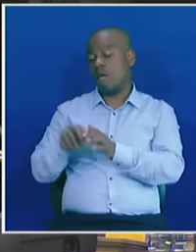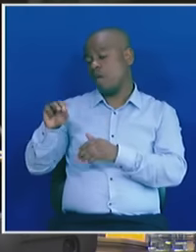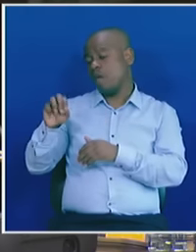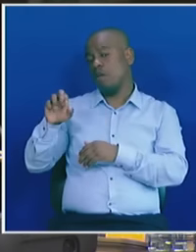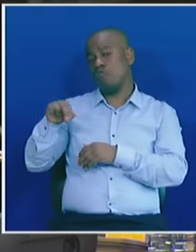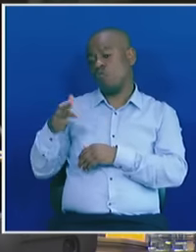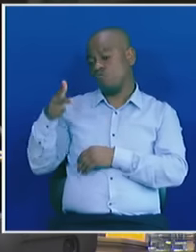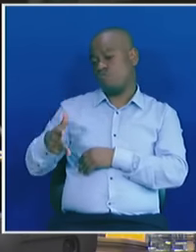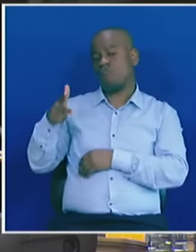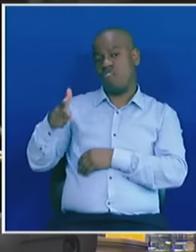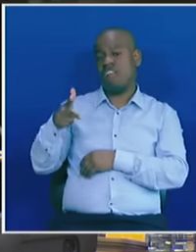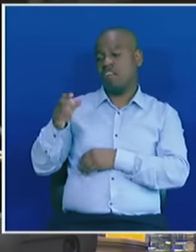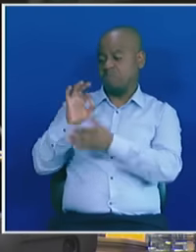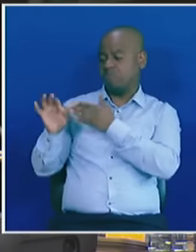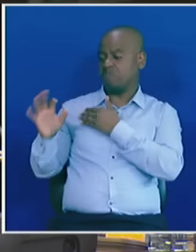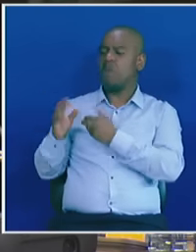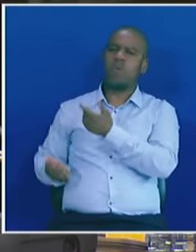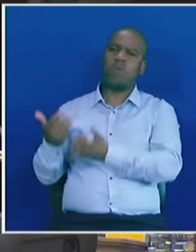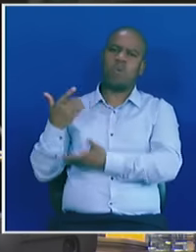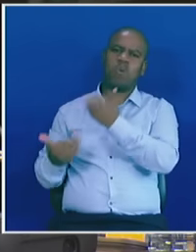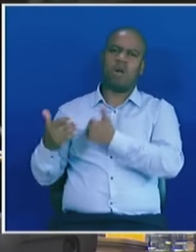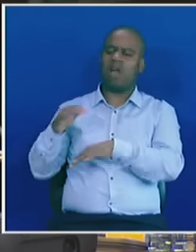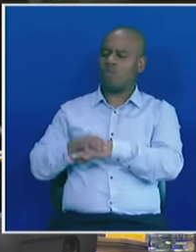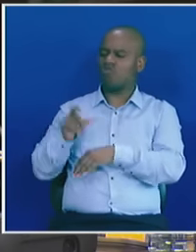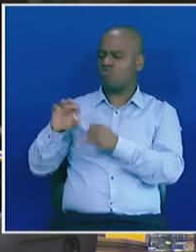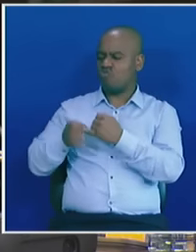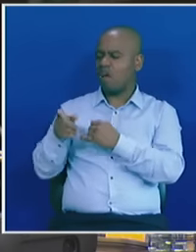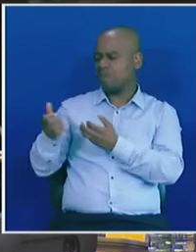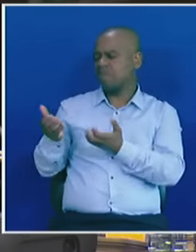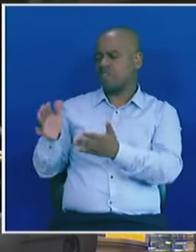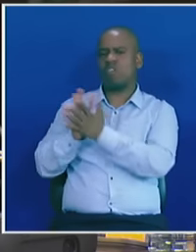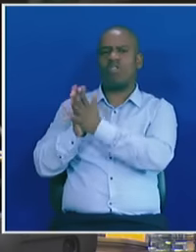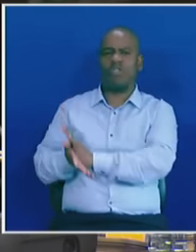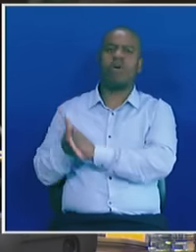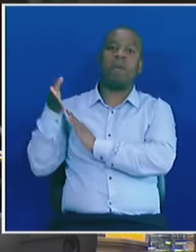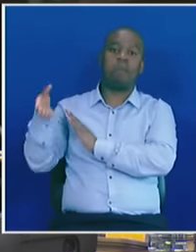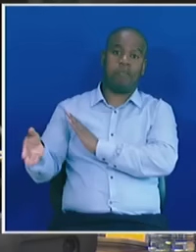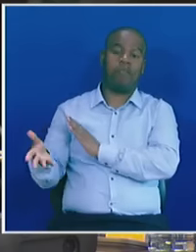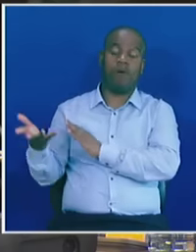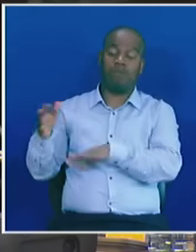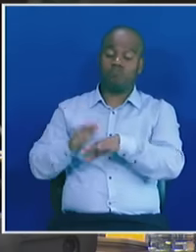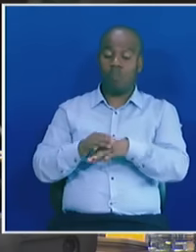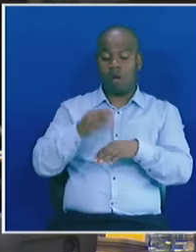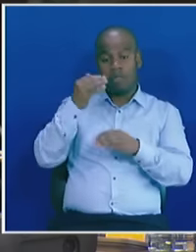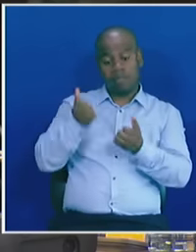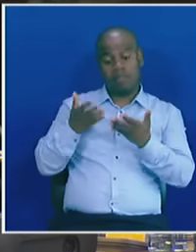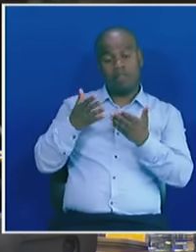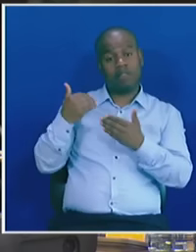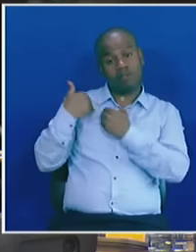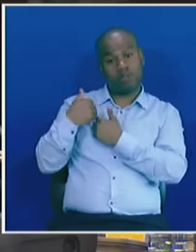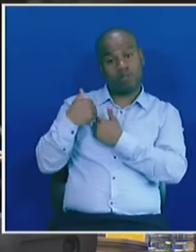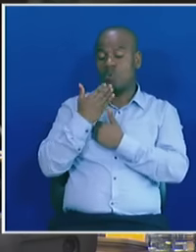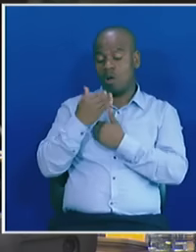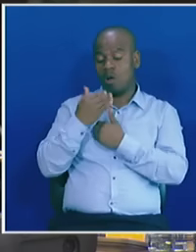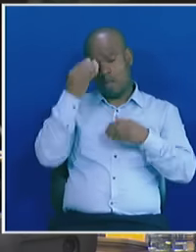than sabotage, and it is these issues that need the attention of our intelligence community. Suid-Afrika